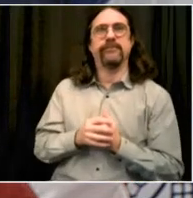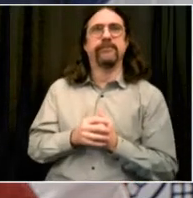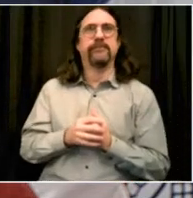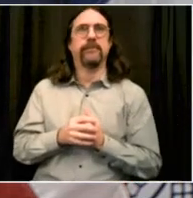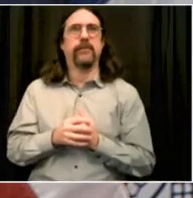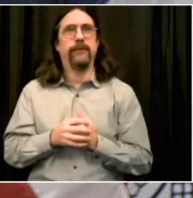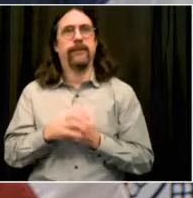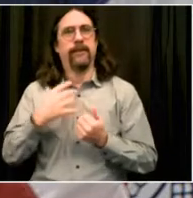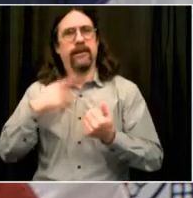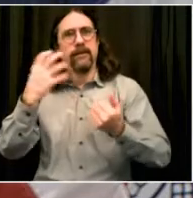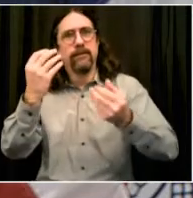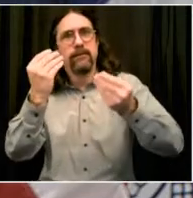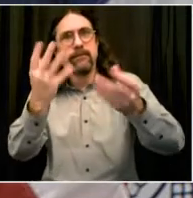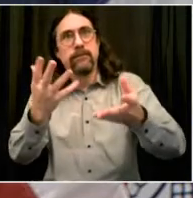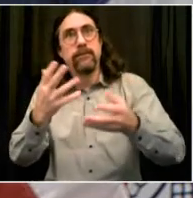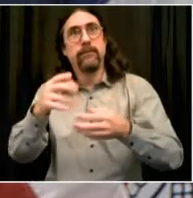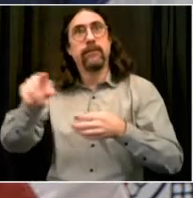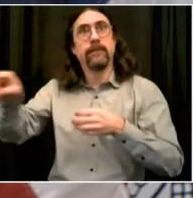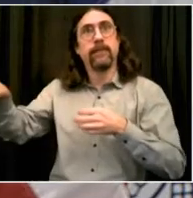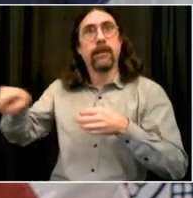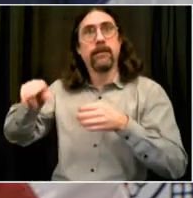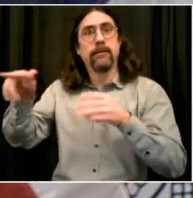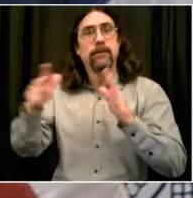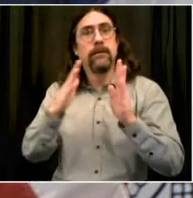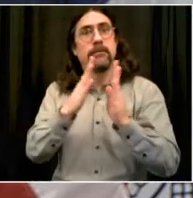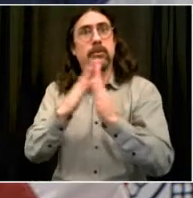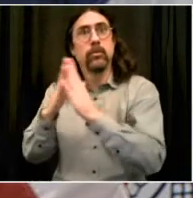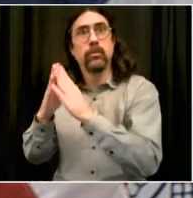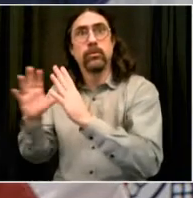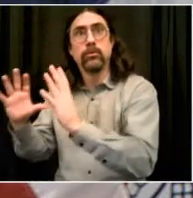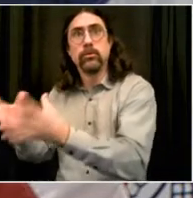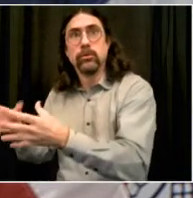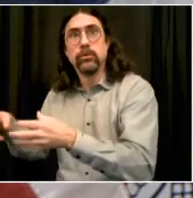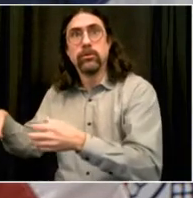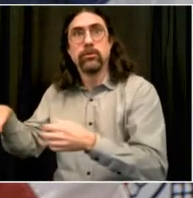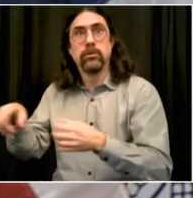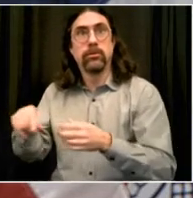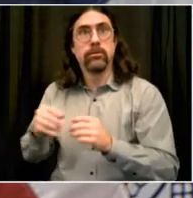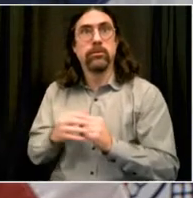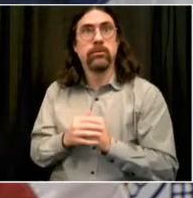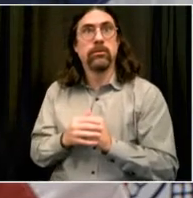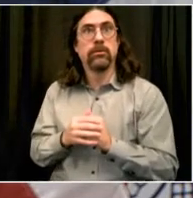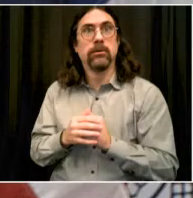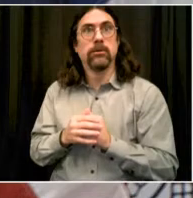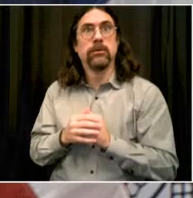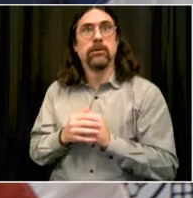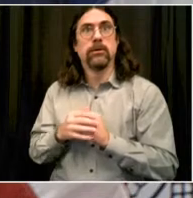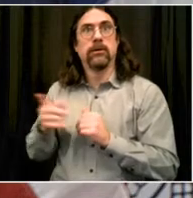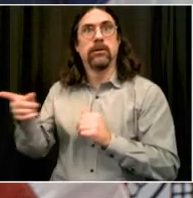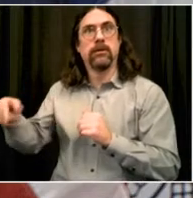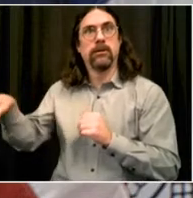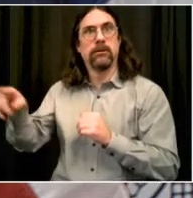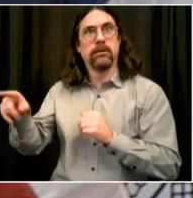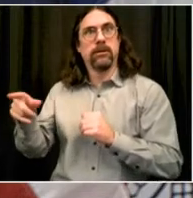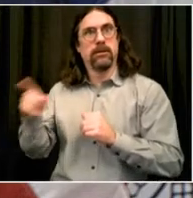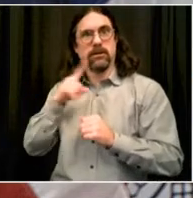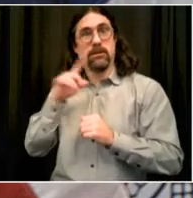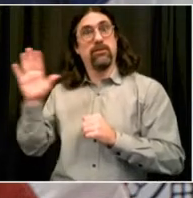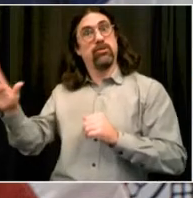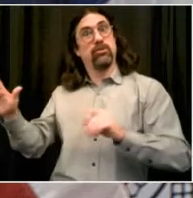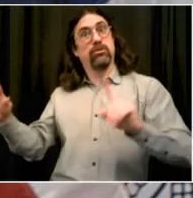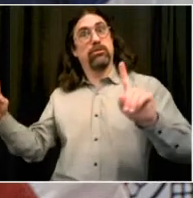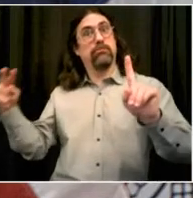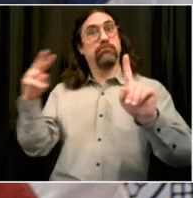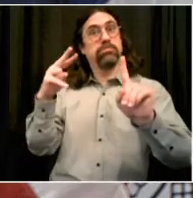seen upticks while being culturally sensitive. And if that's something that's been on your radar, or how you're able to kind of work